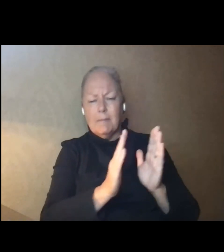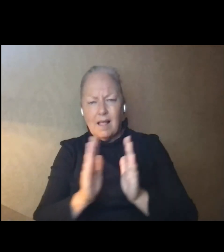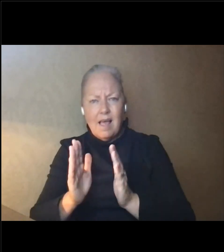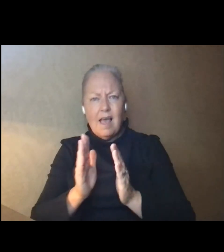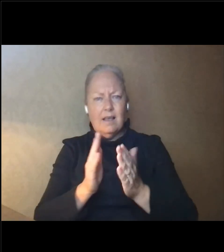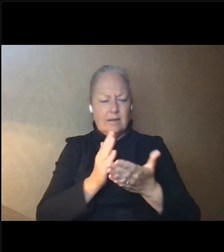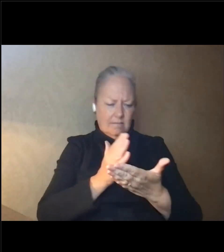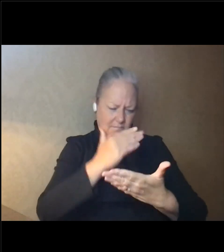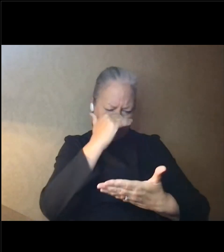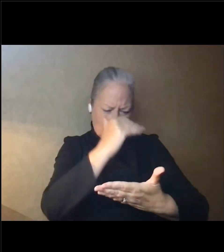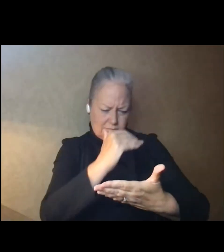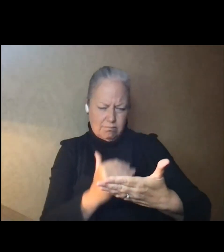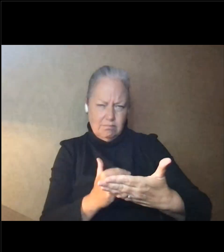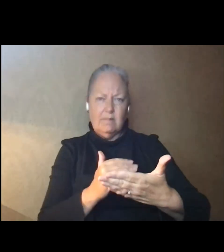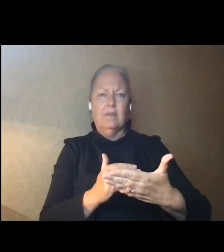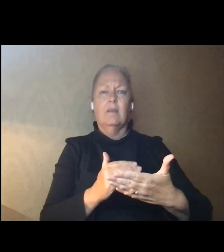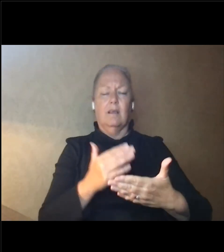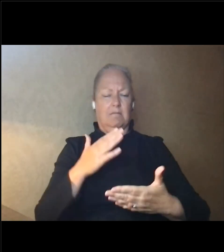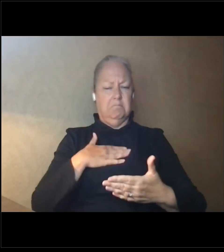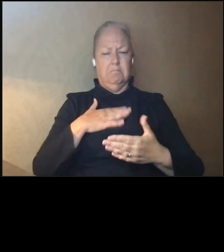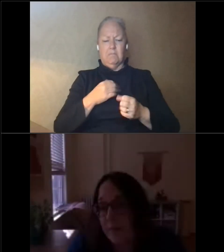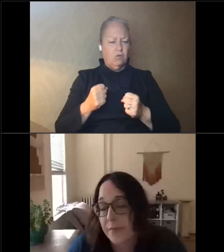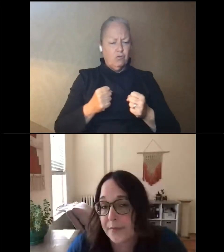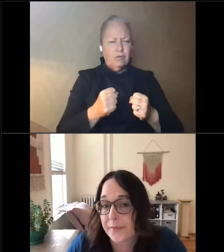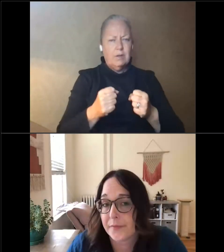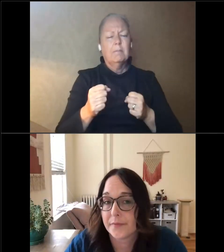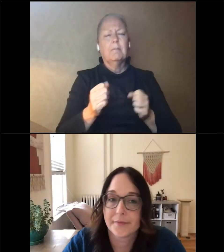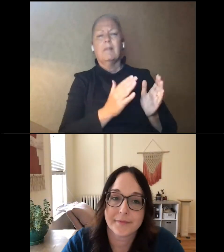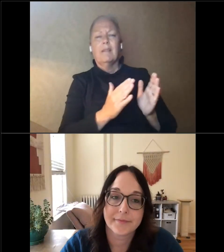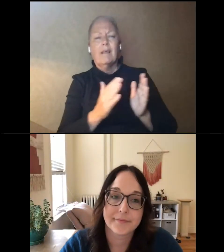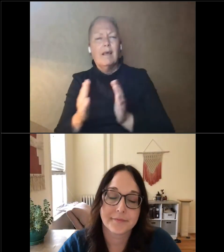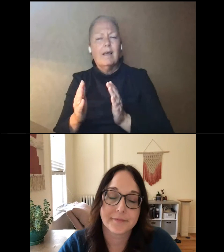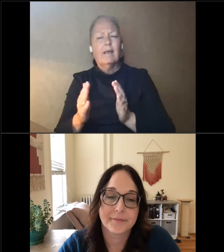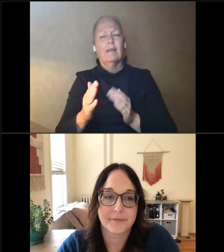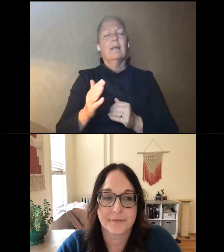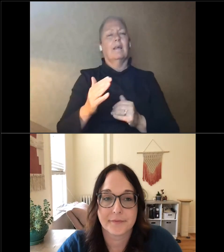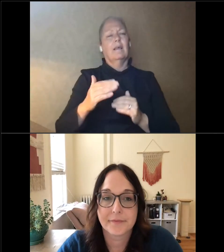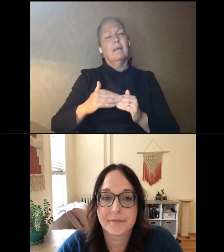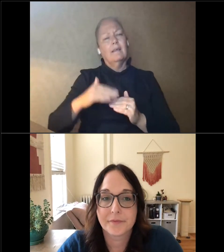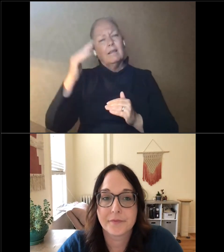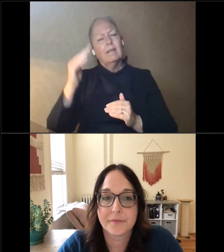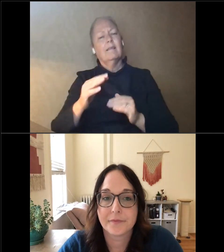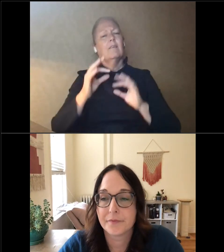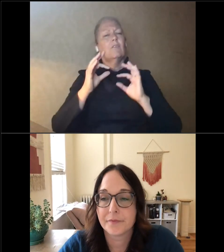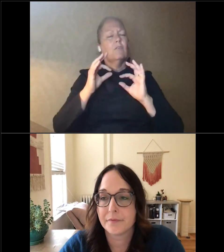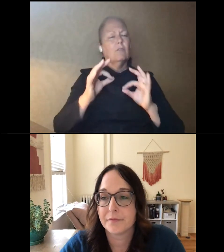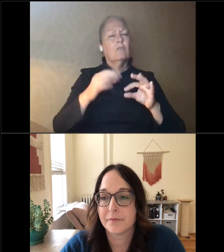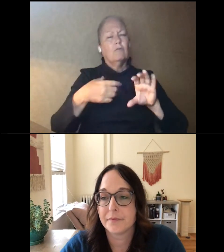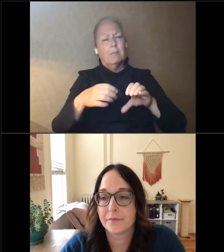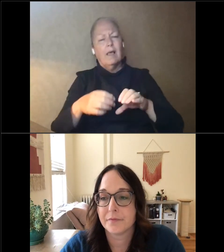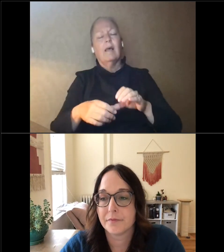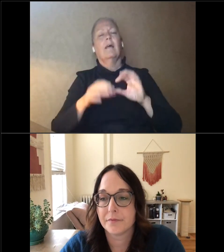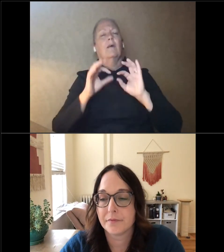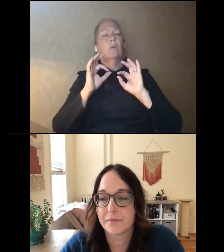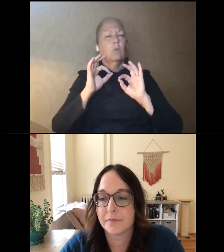develop strategic plan to increase quality, accessibility, and effectiveness of rehabilitation and assistive